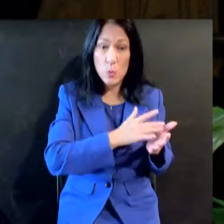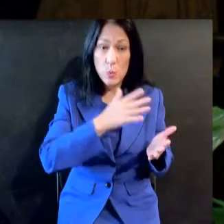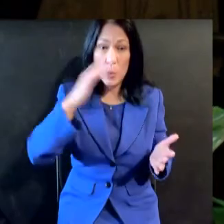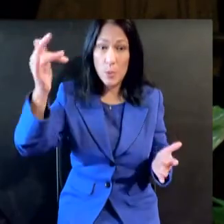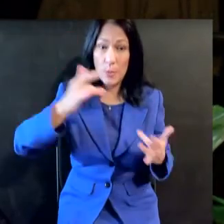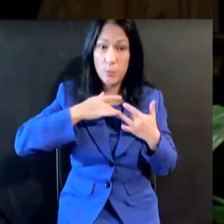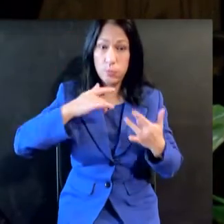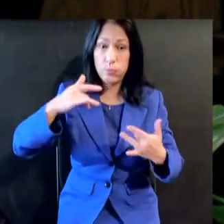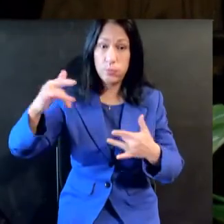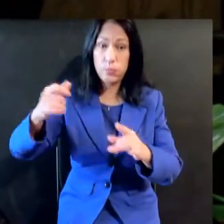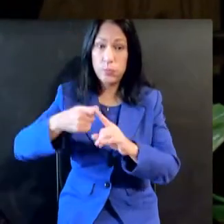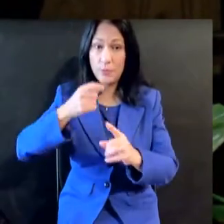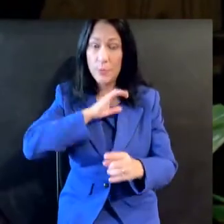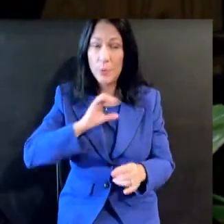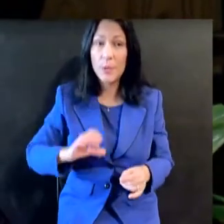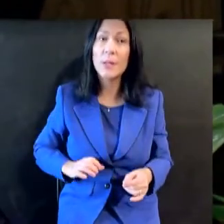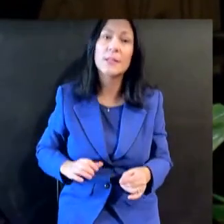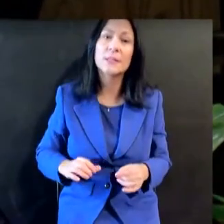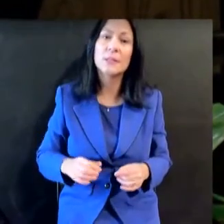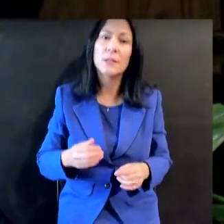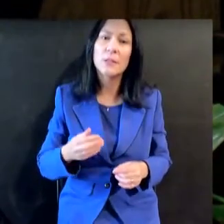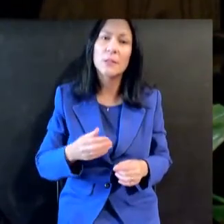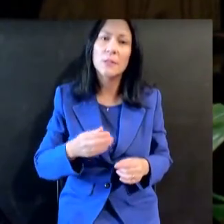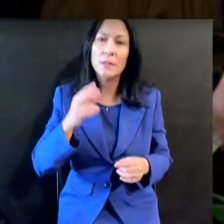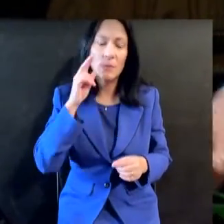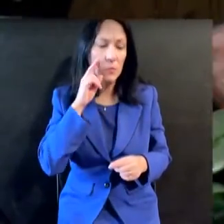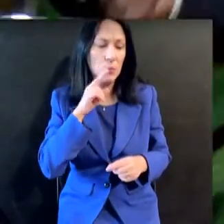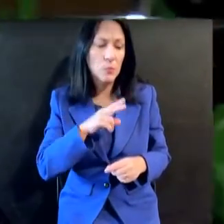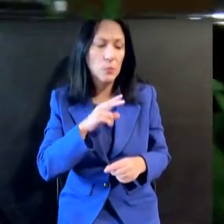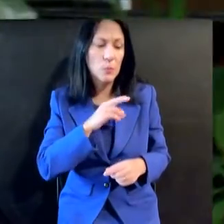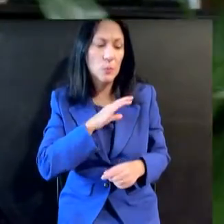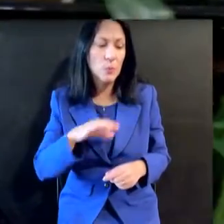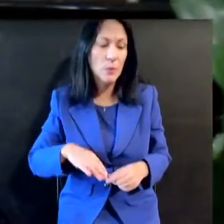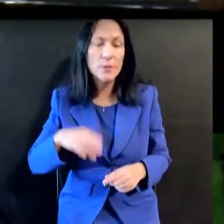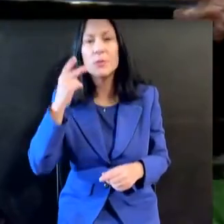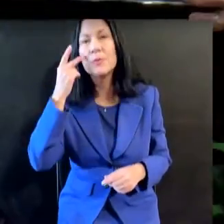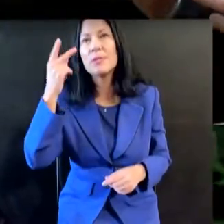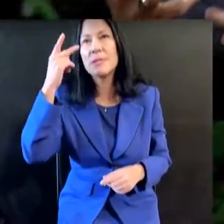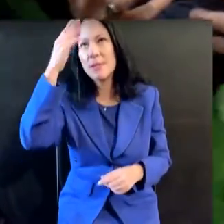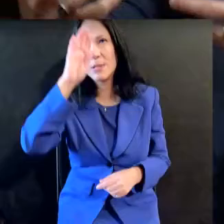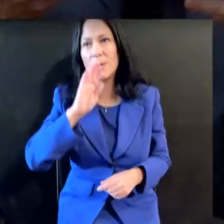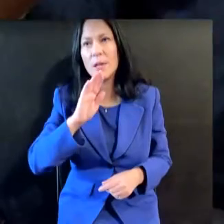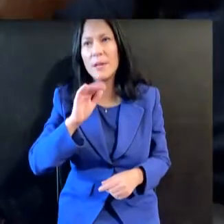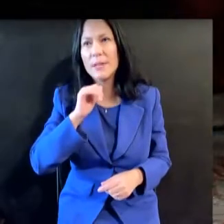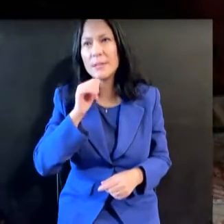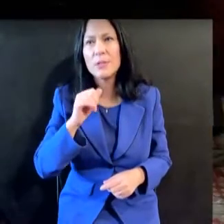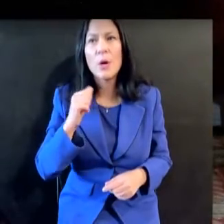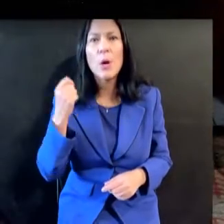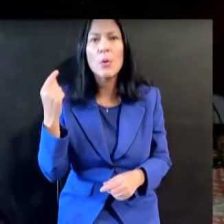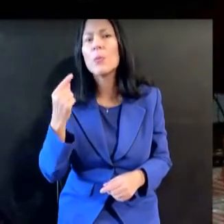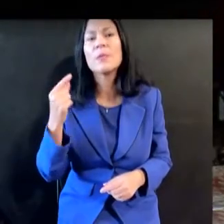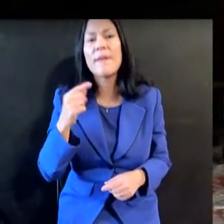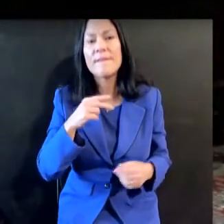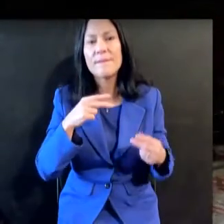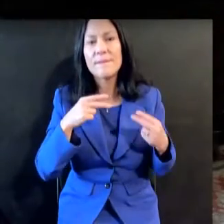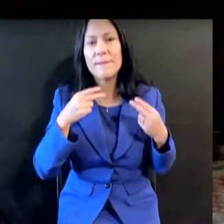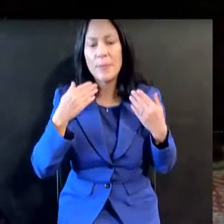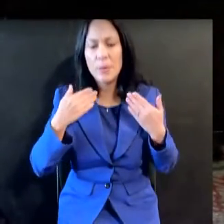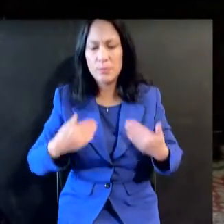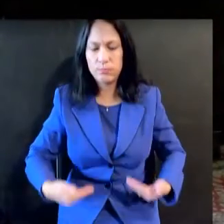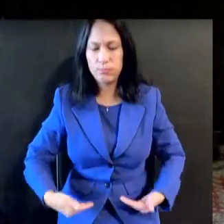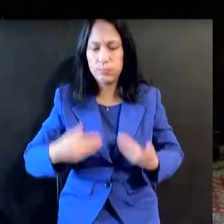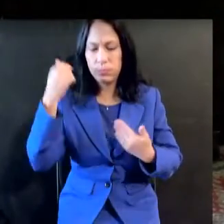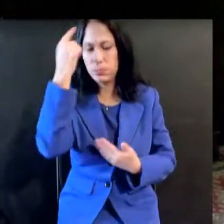you see what God looks like. And it's not just about physical appearance or any of that. What it is about the